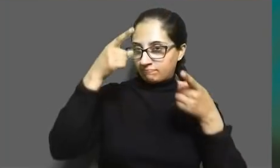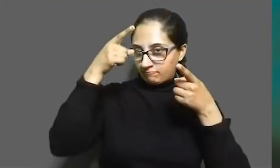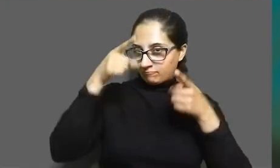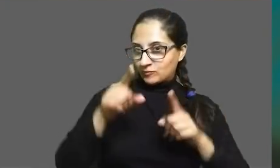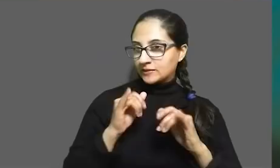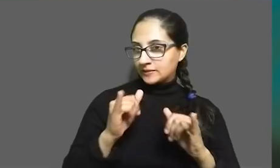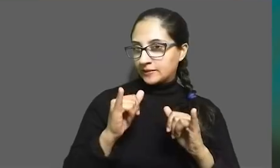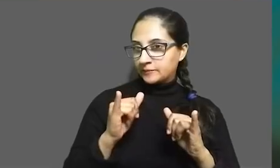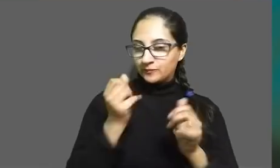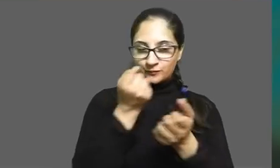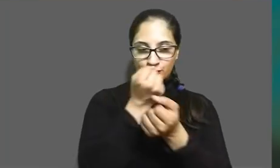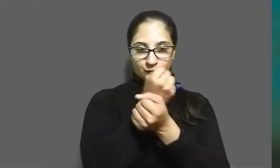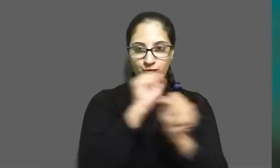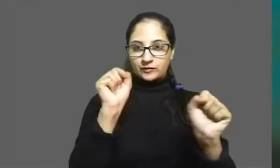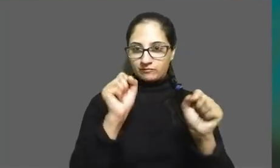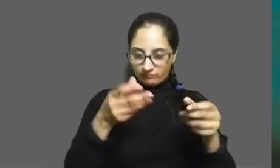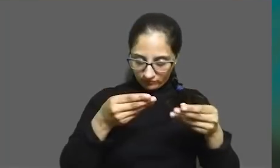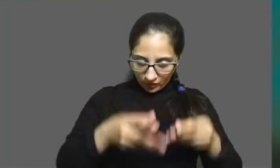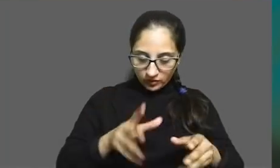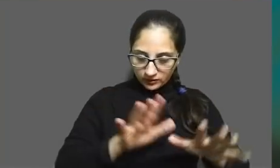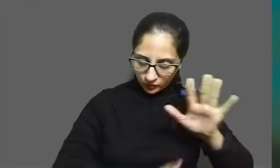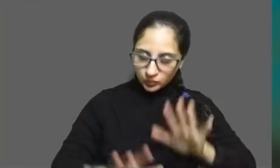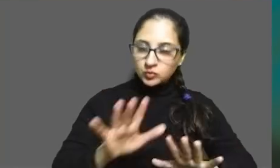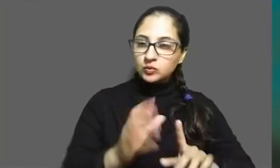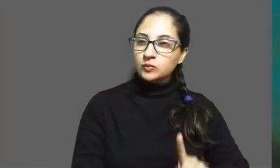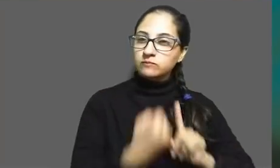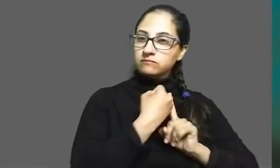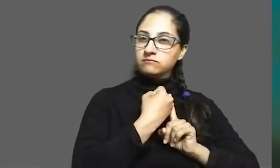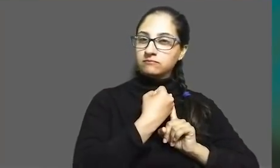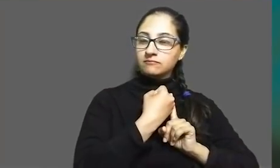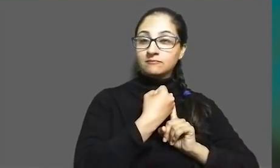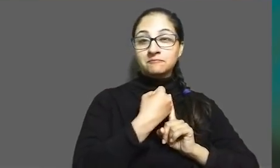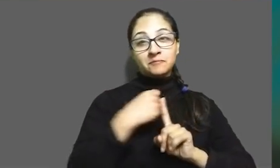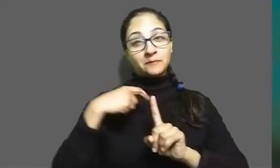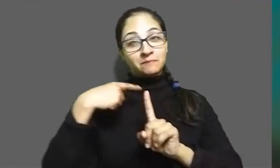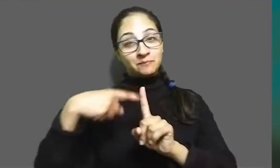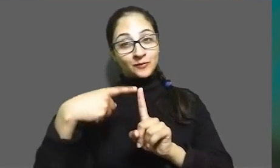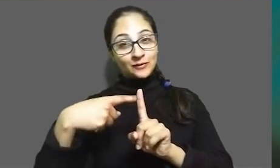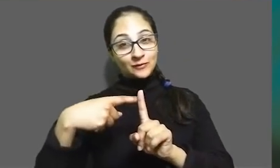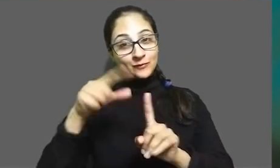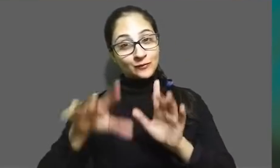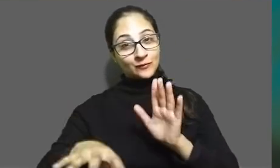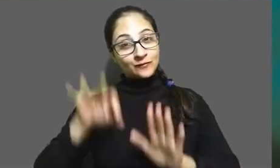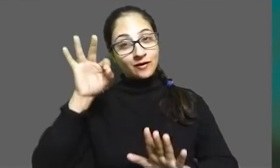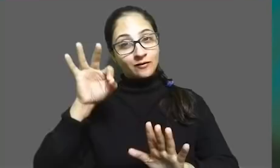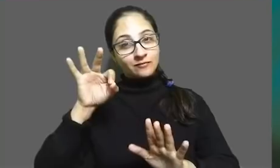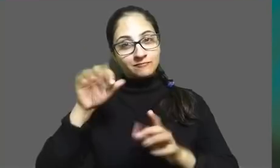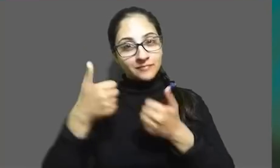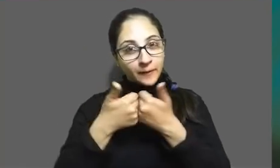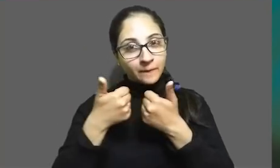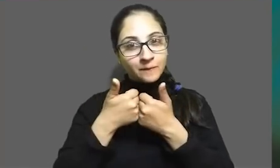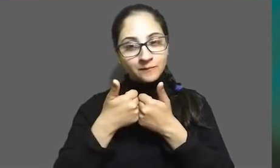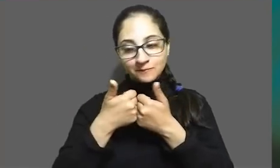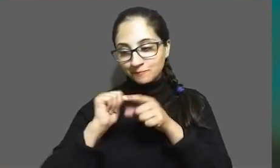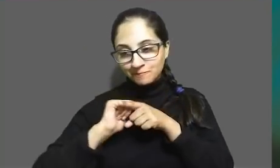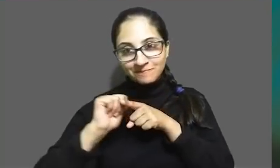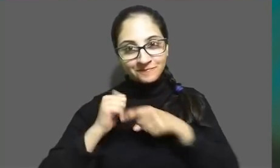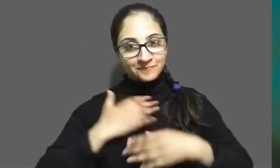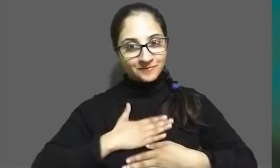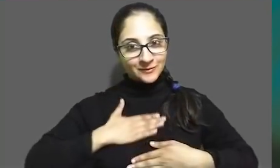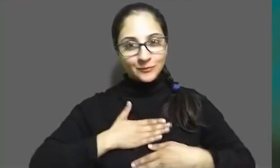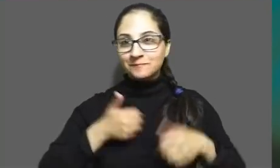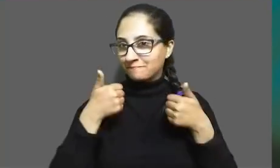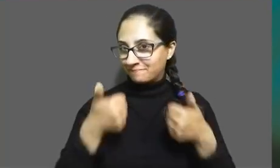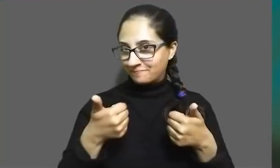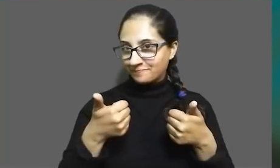about. And it's great that you rediscovered your passion for jigsaw puzzles and chess and The